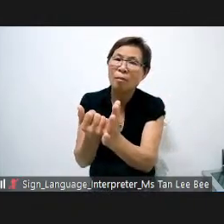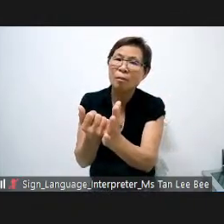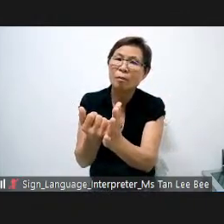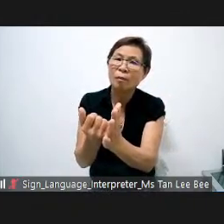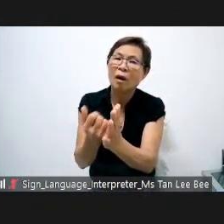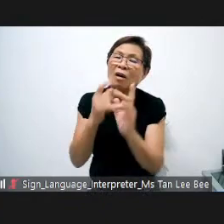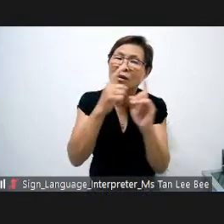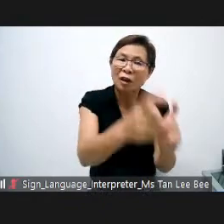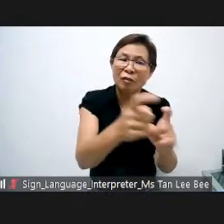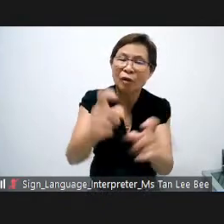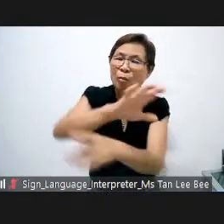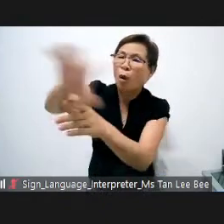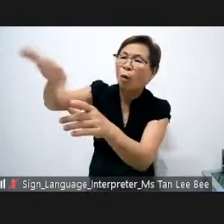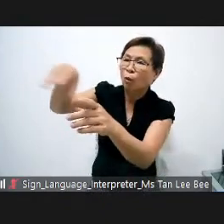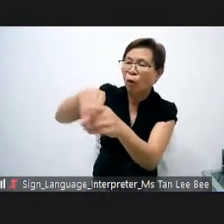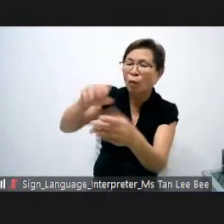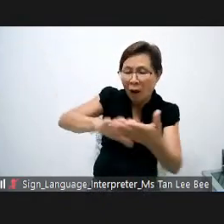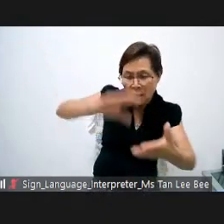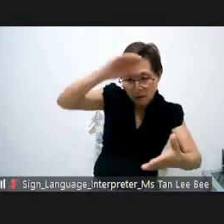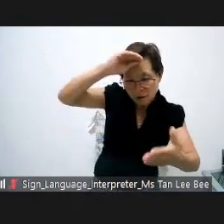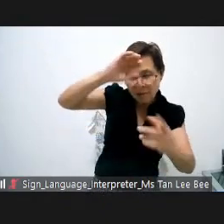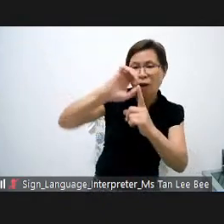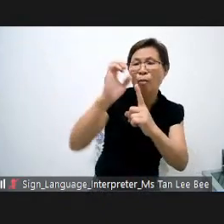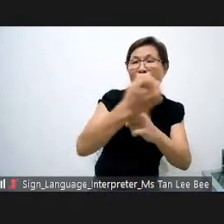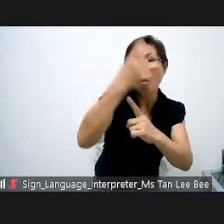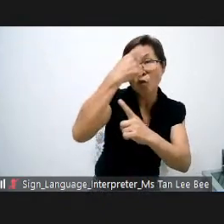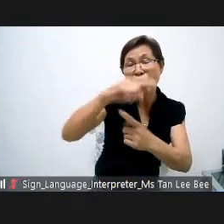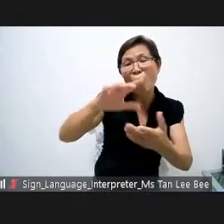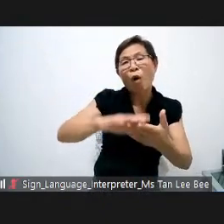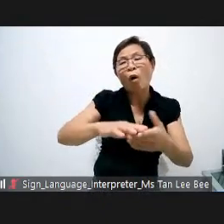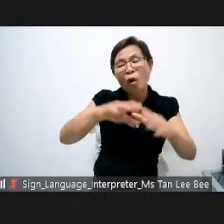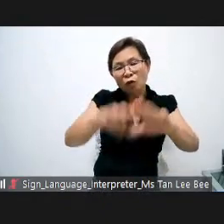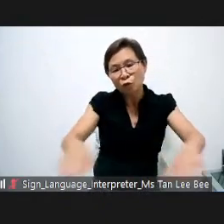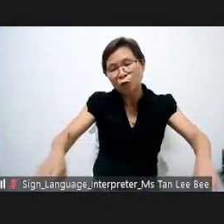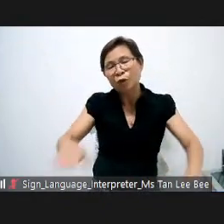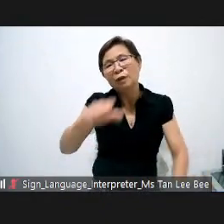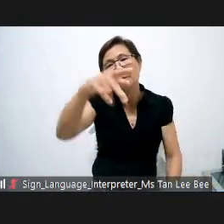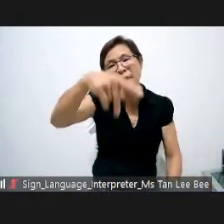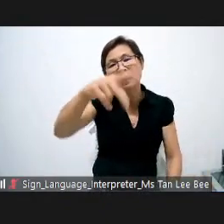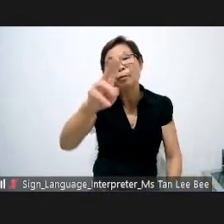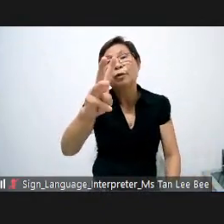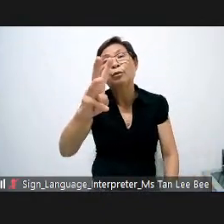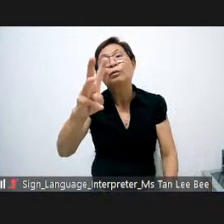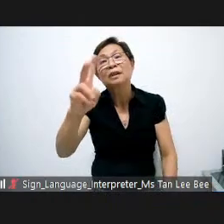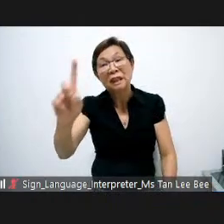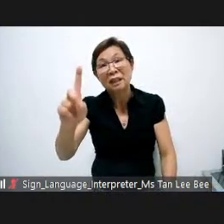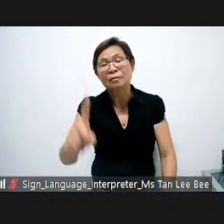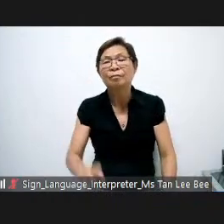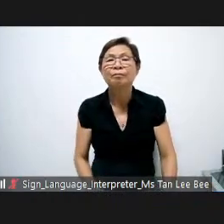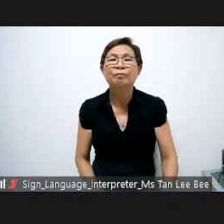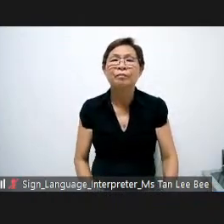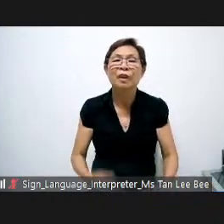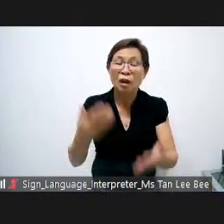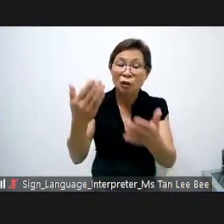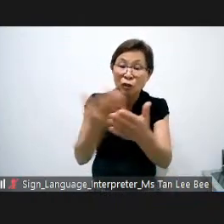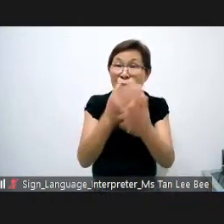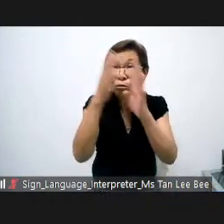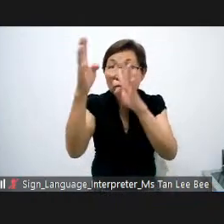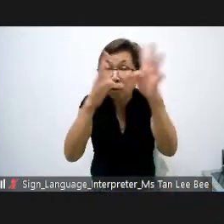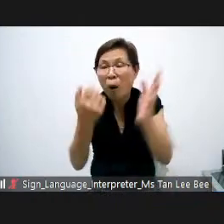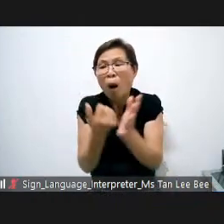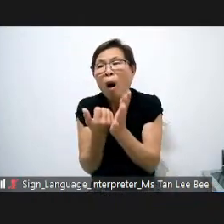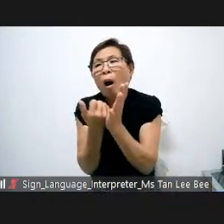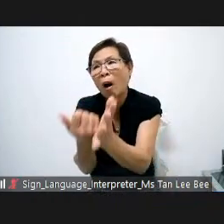an inclusive learning environment for learners with disabilities. Moreover, the innovation also can help